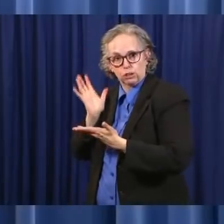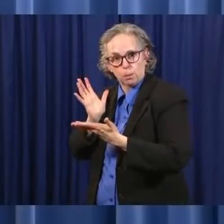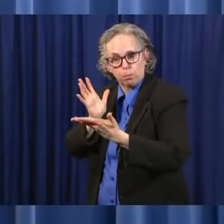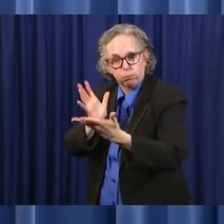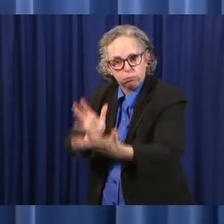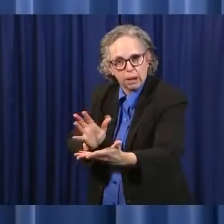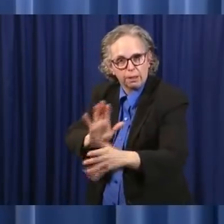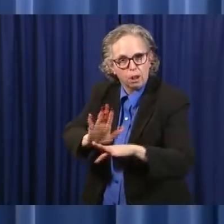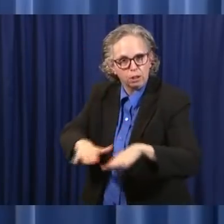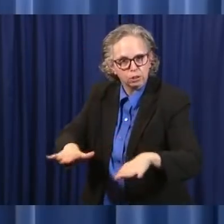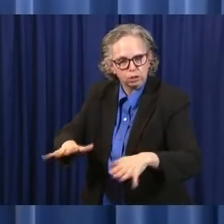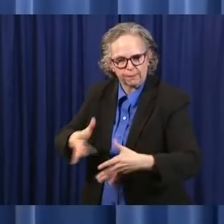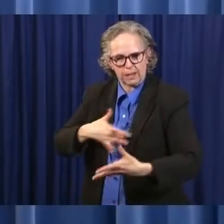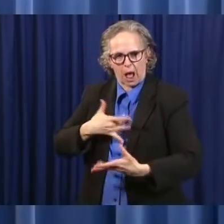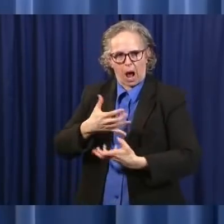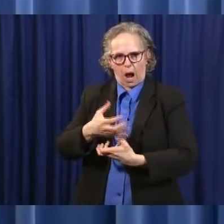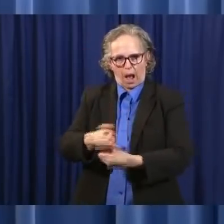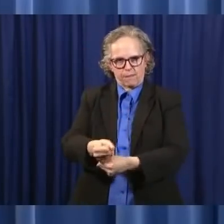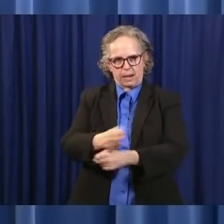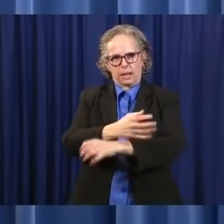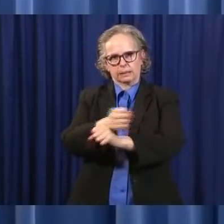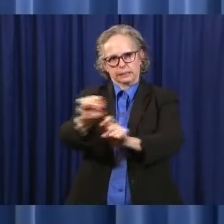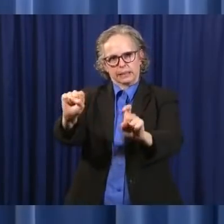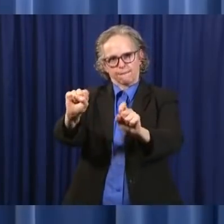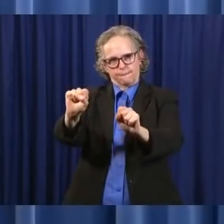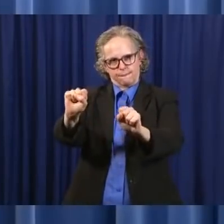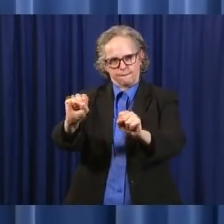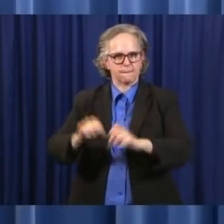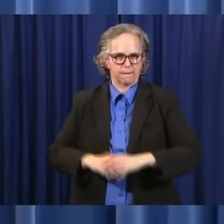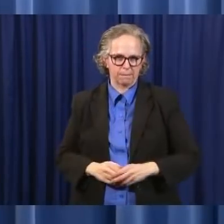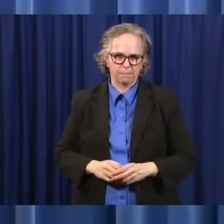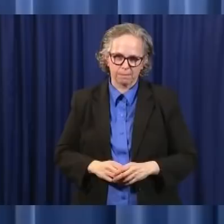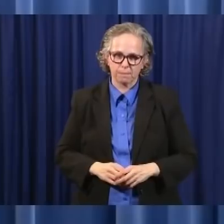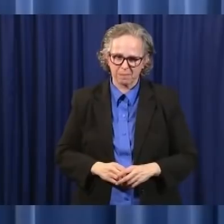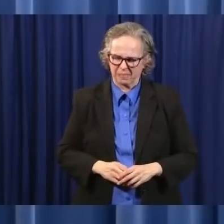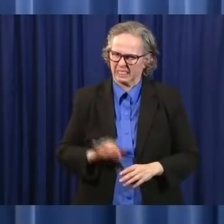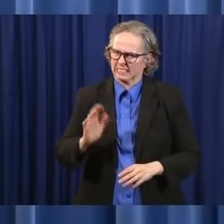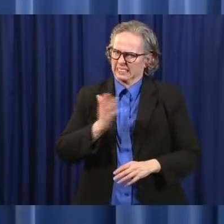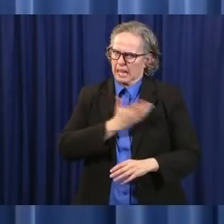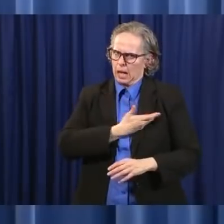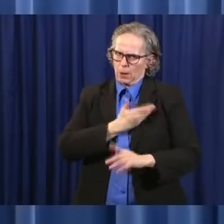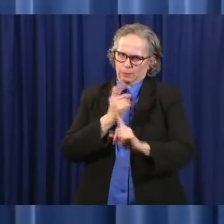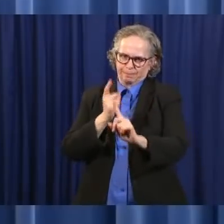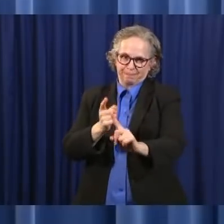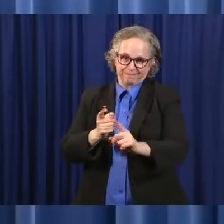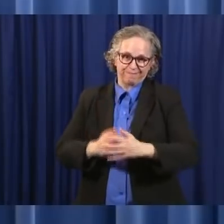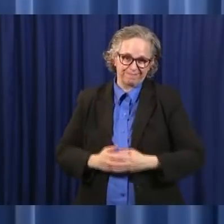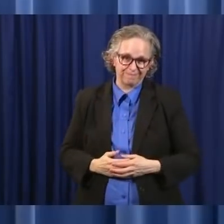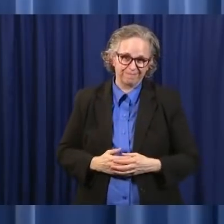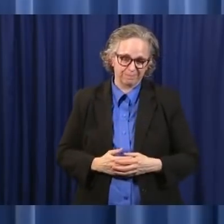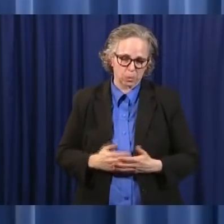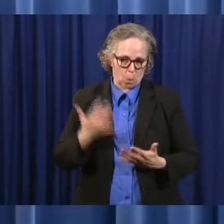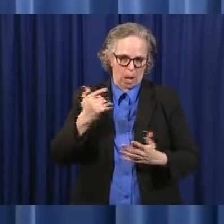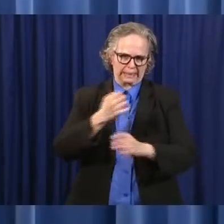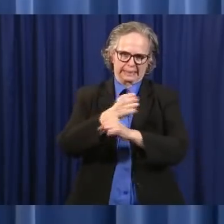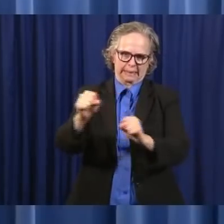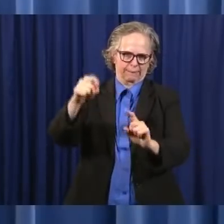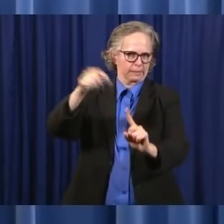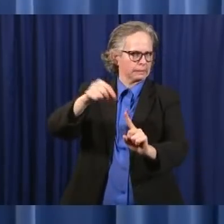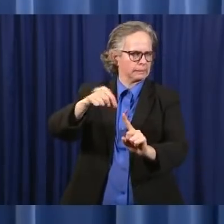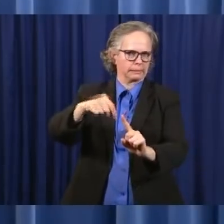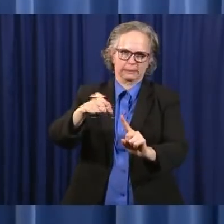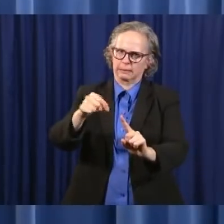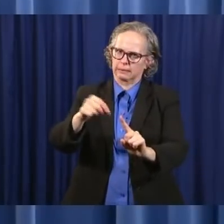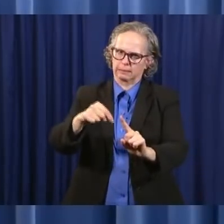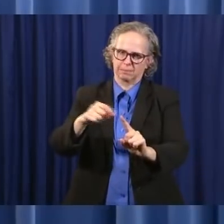to take that child. So that's our goal. That's what we're trying to do. And, you know, look, I